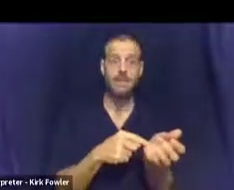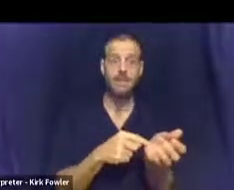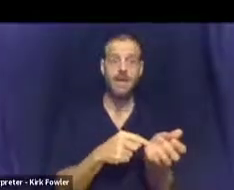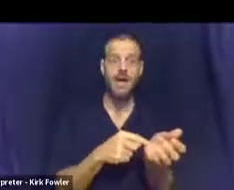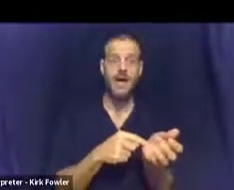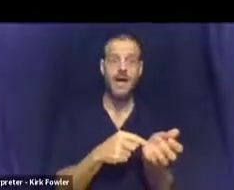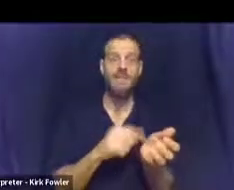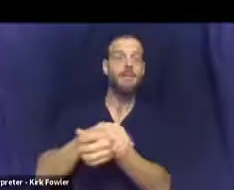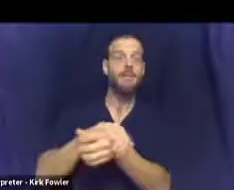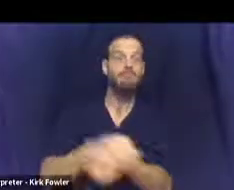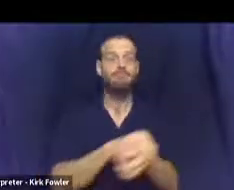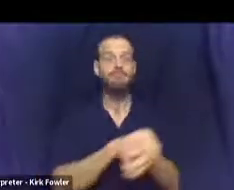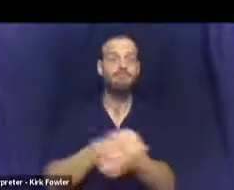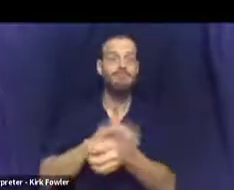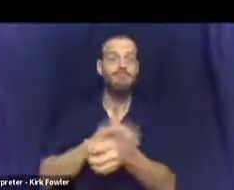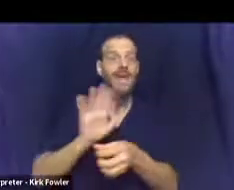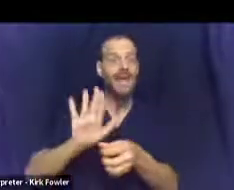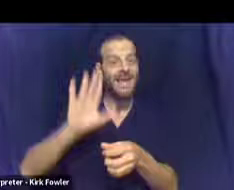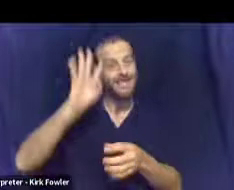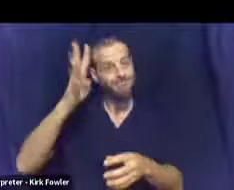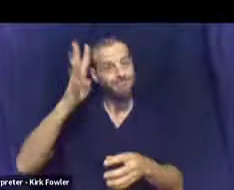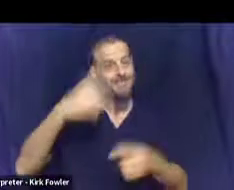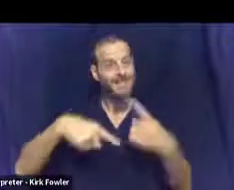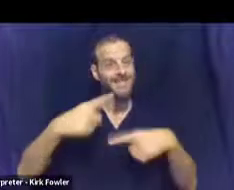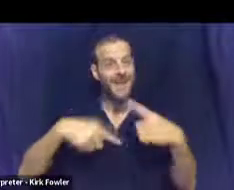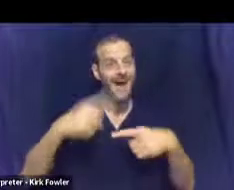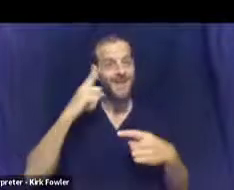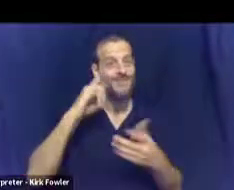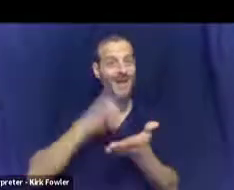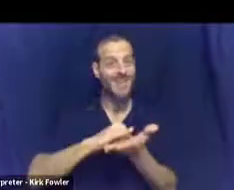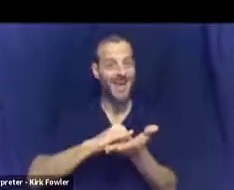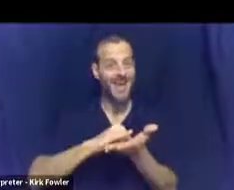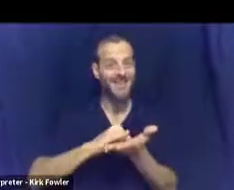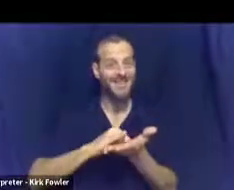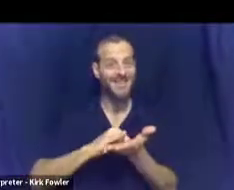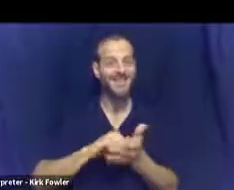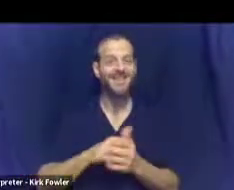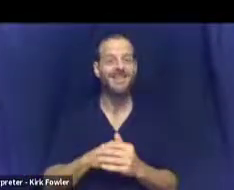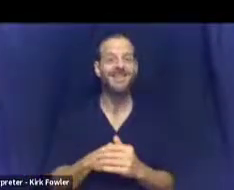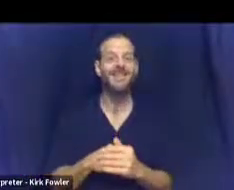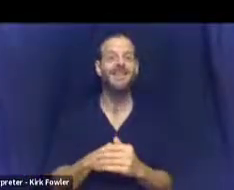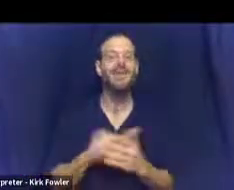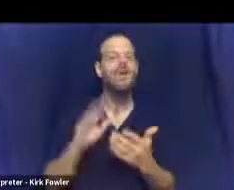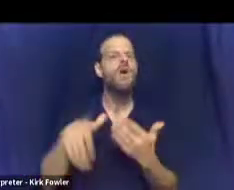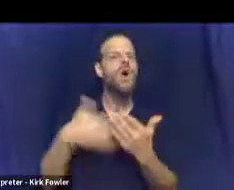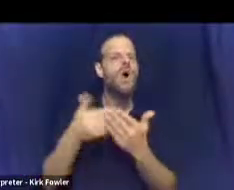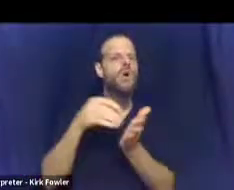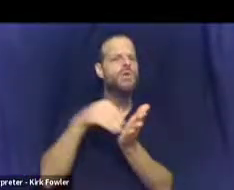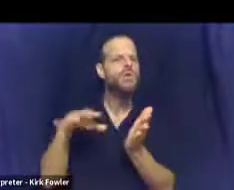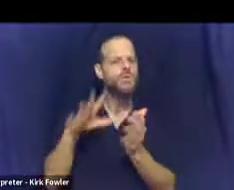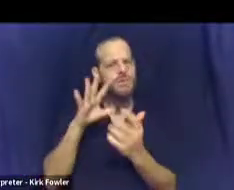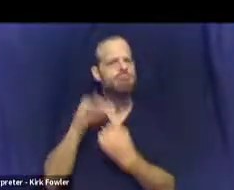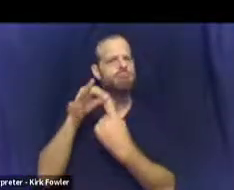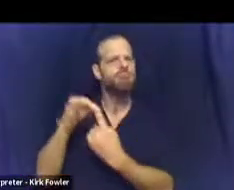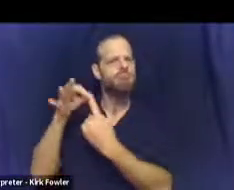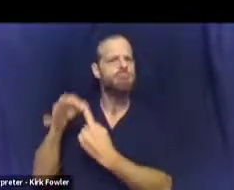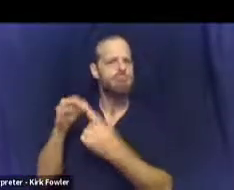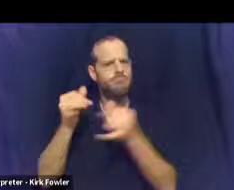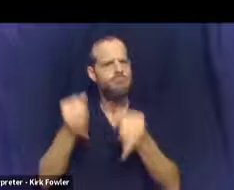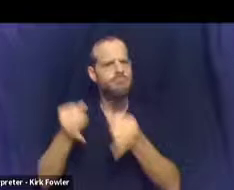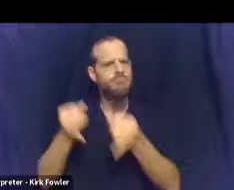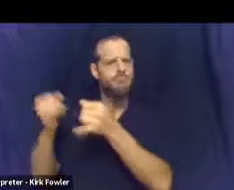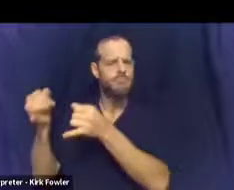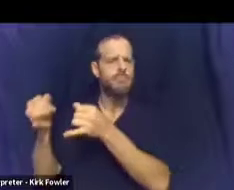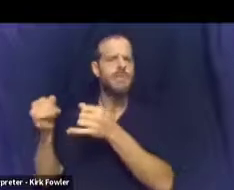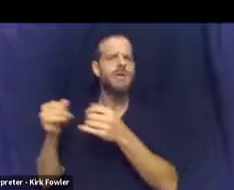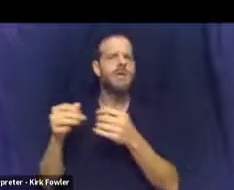that he's created that works for him. And so, again, all of our students are unique. In TJ's case, signs that involve two